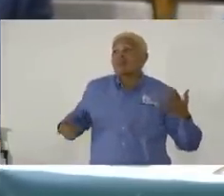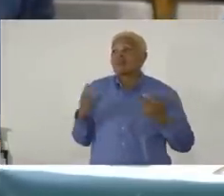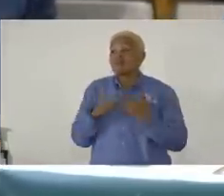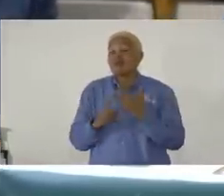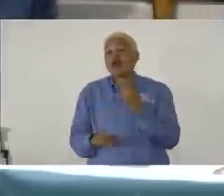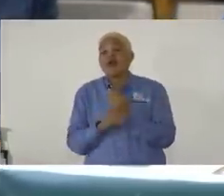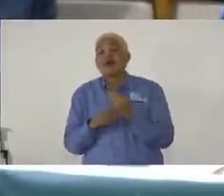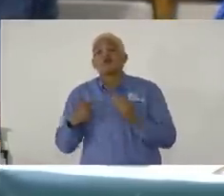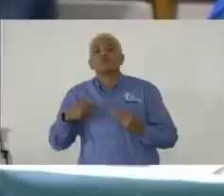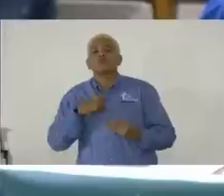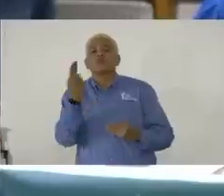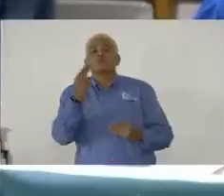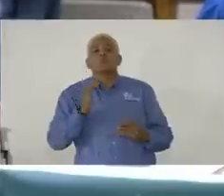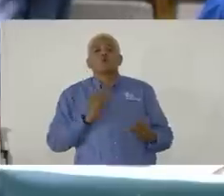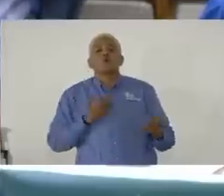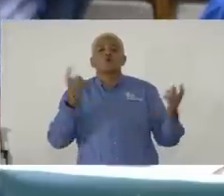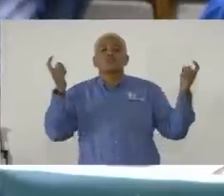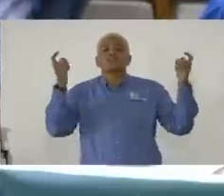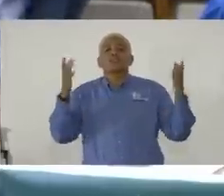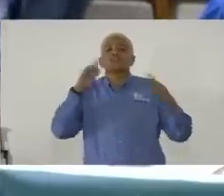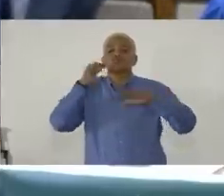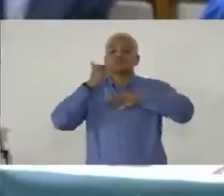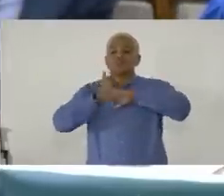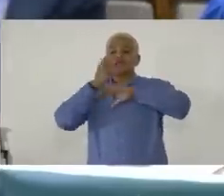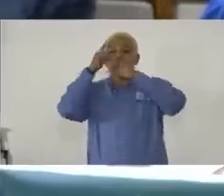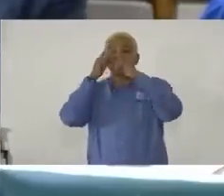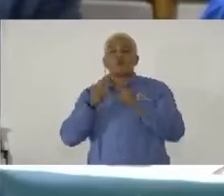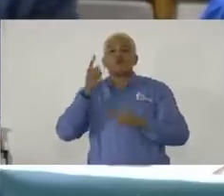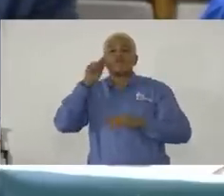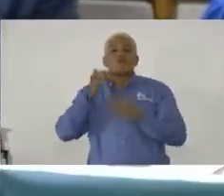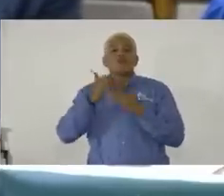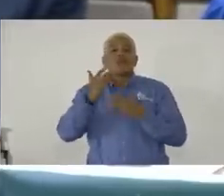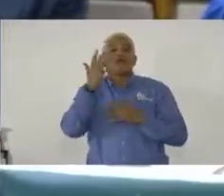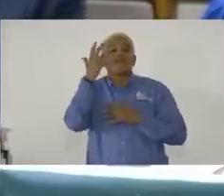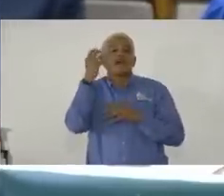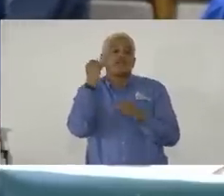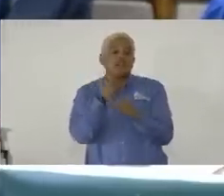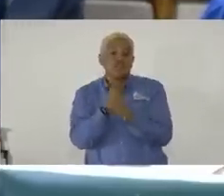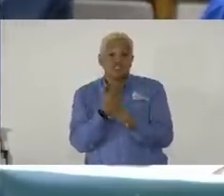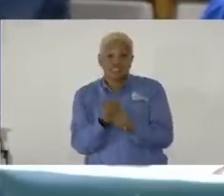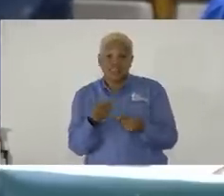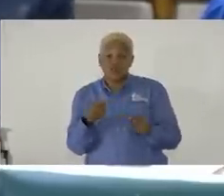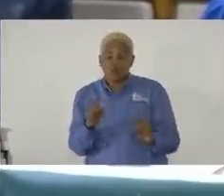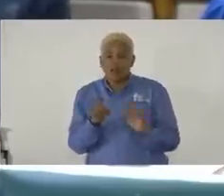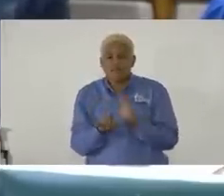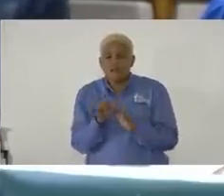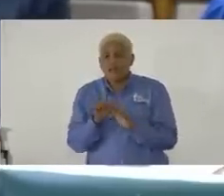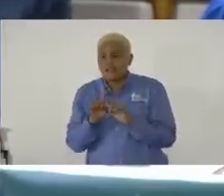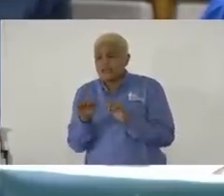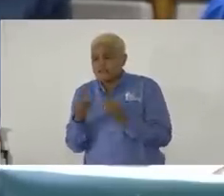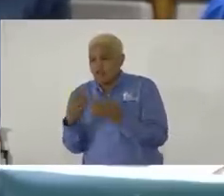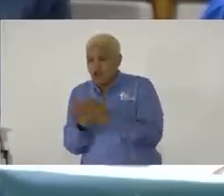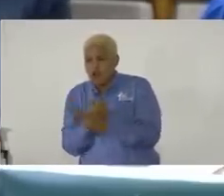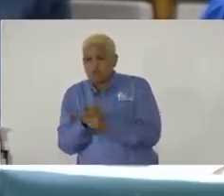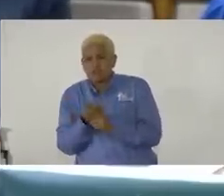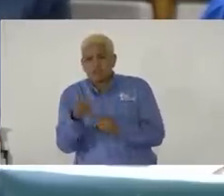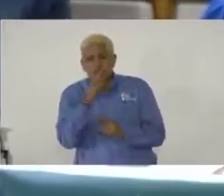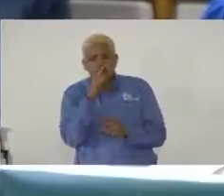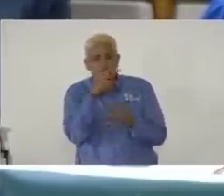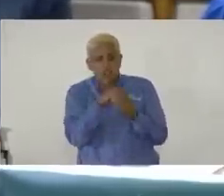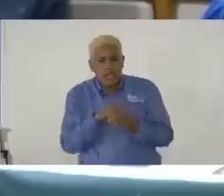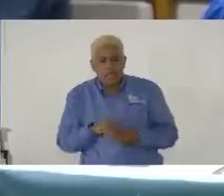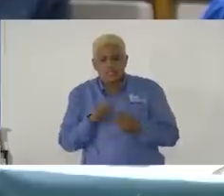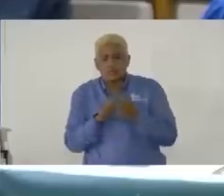we use our celebration to set goals for the next 5 years while finding opportunities to engage